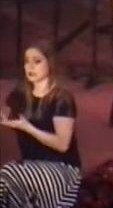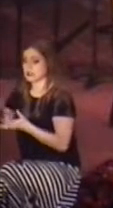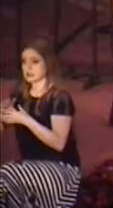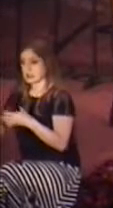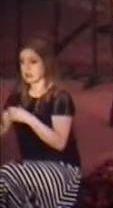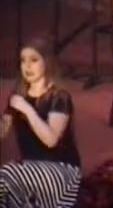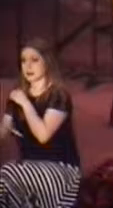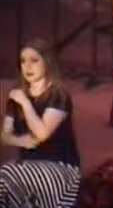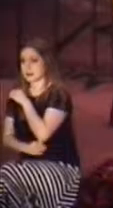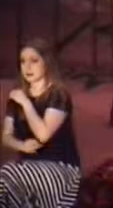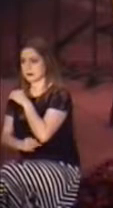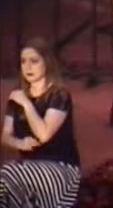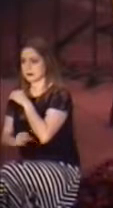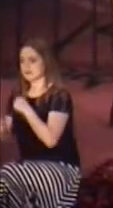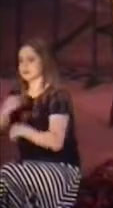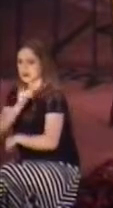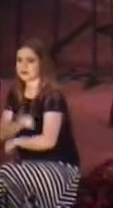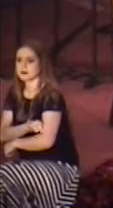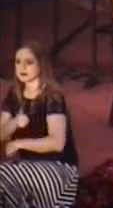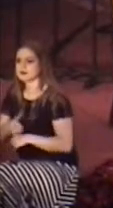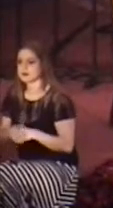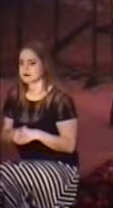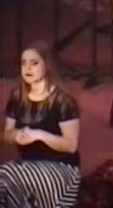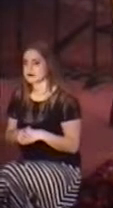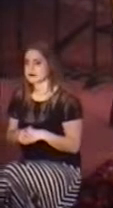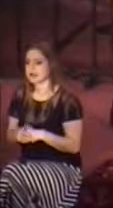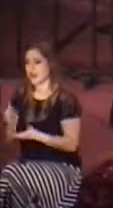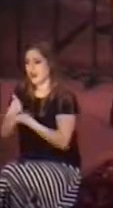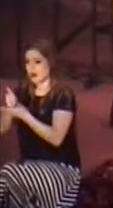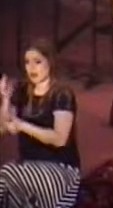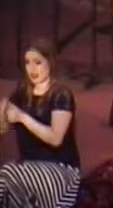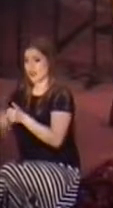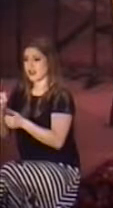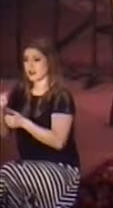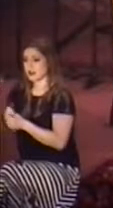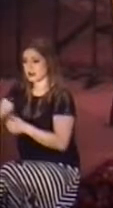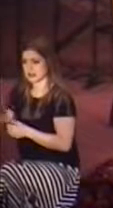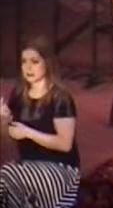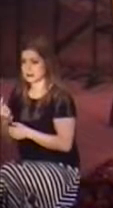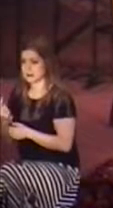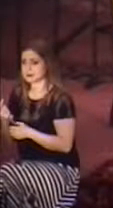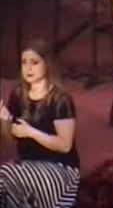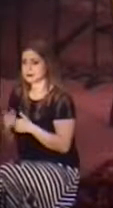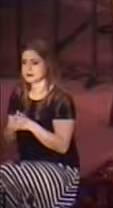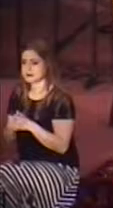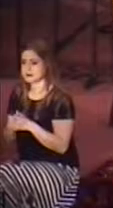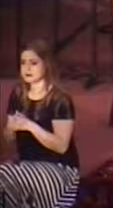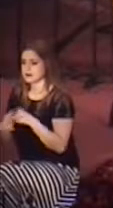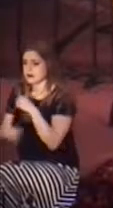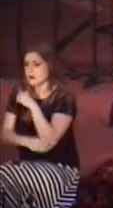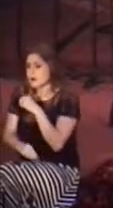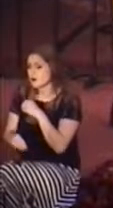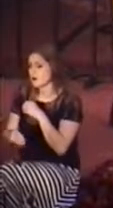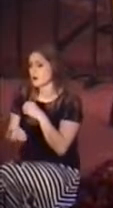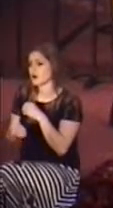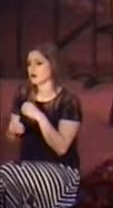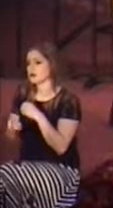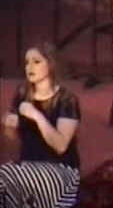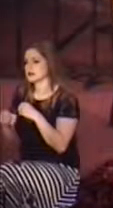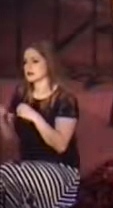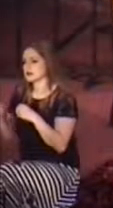Jesus helped anyone and everyone who came to him. Poor beggar, prostitute, wealthy tax